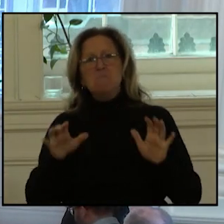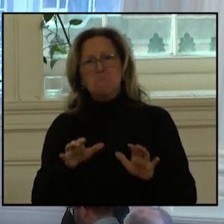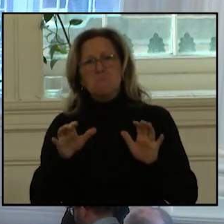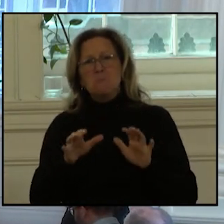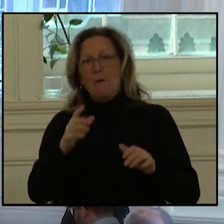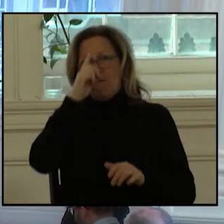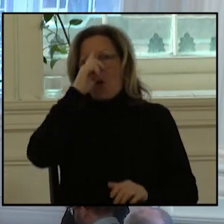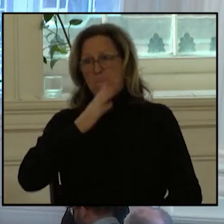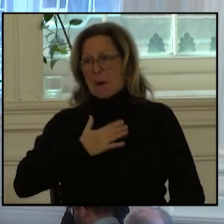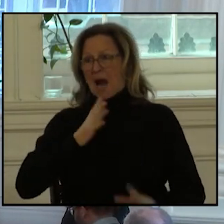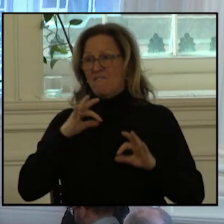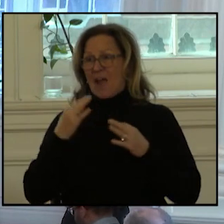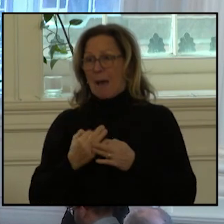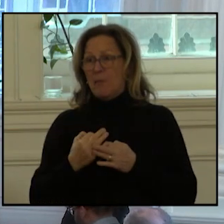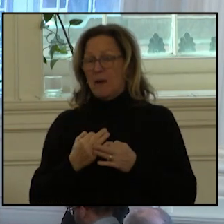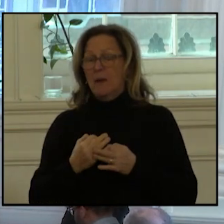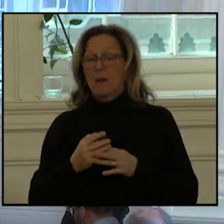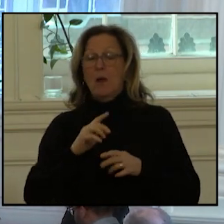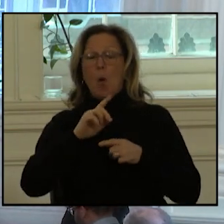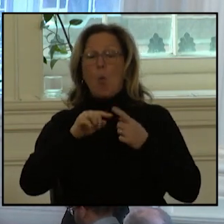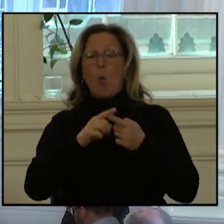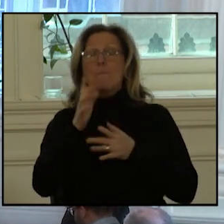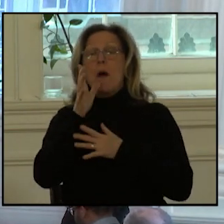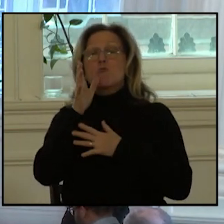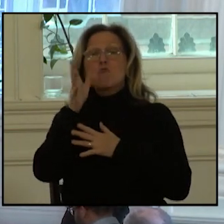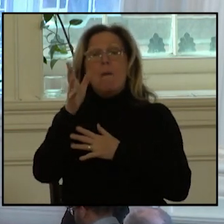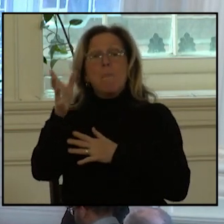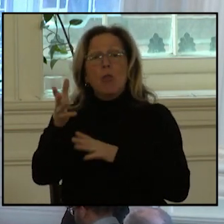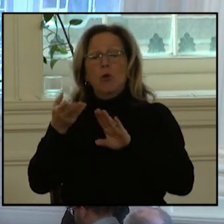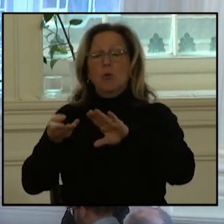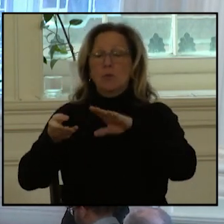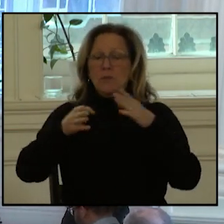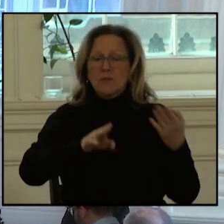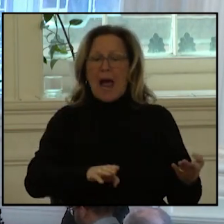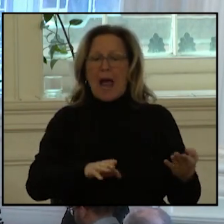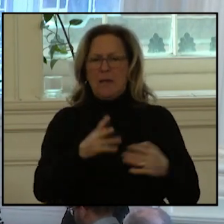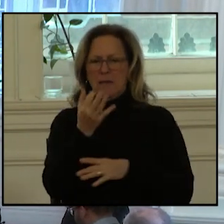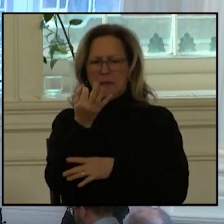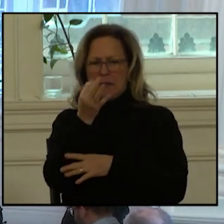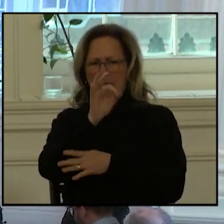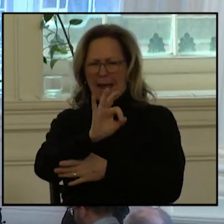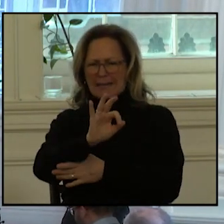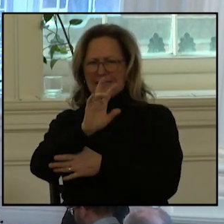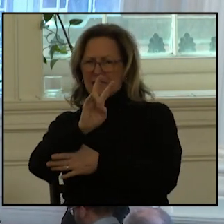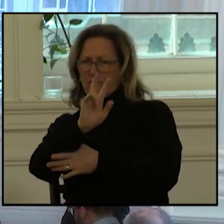family. When my grandmother died, she was in